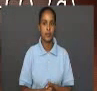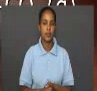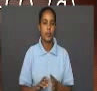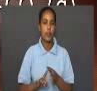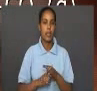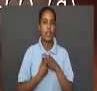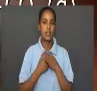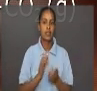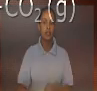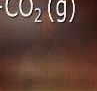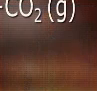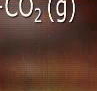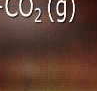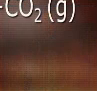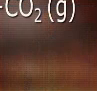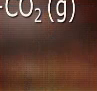Begin.